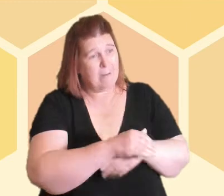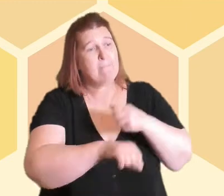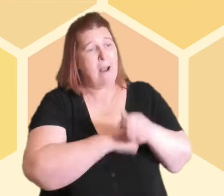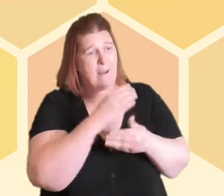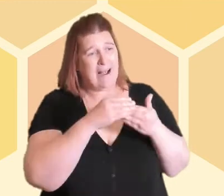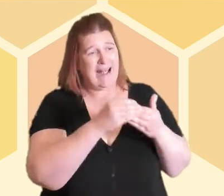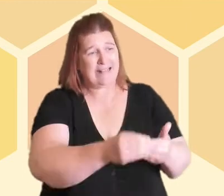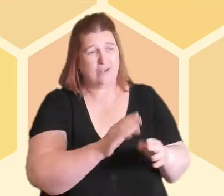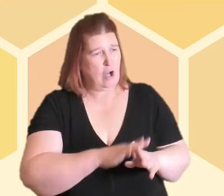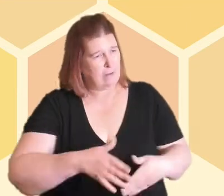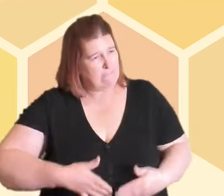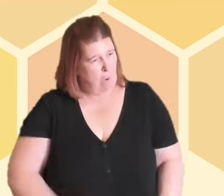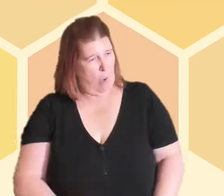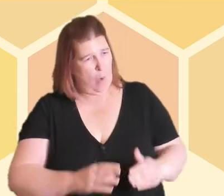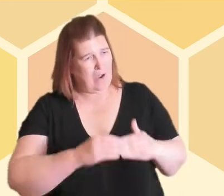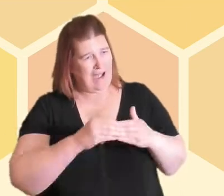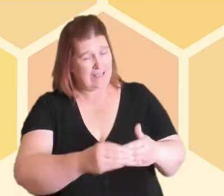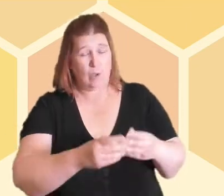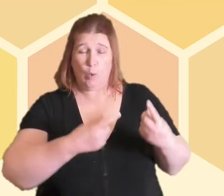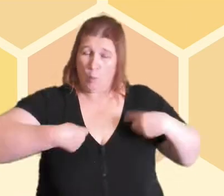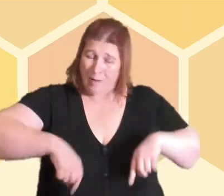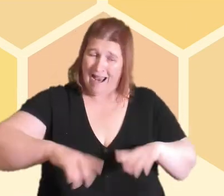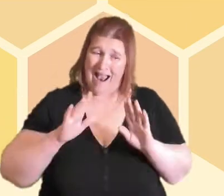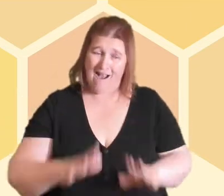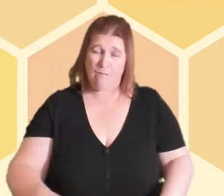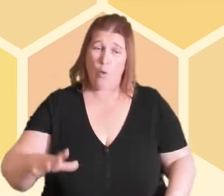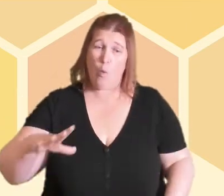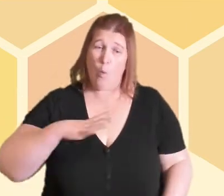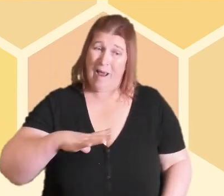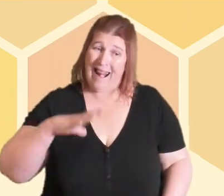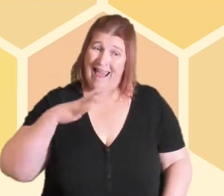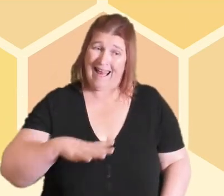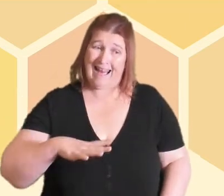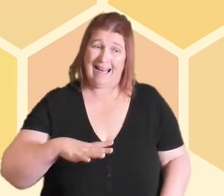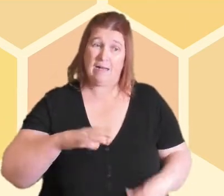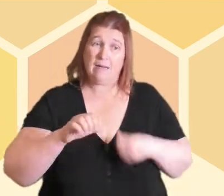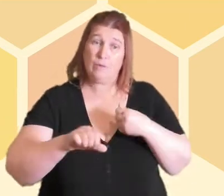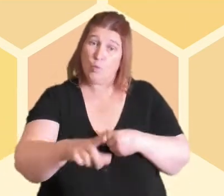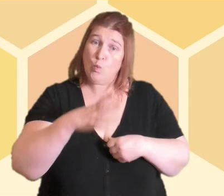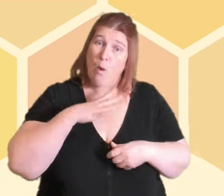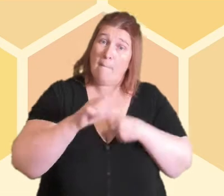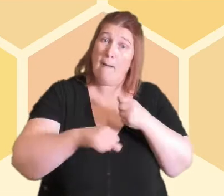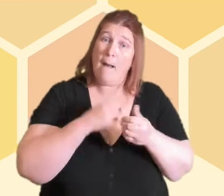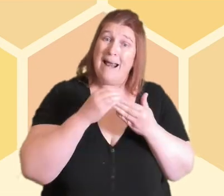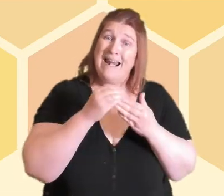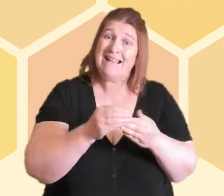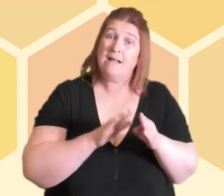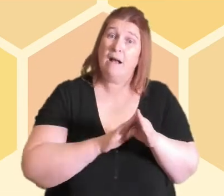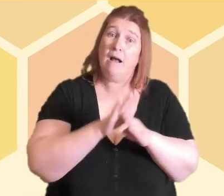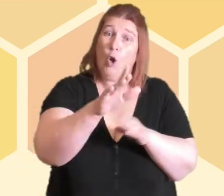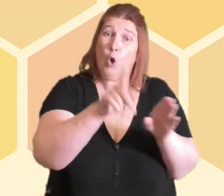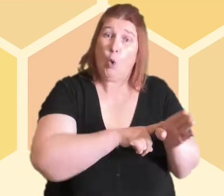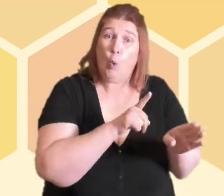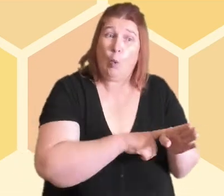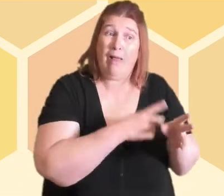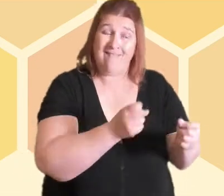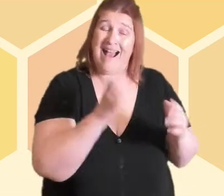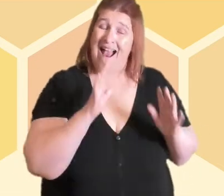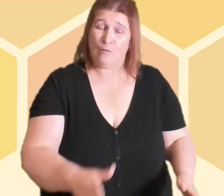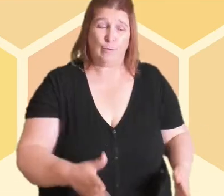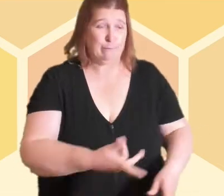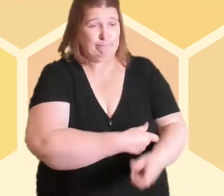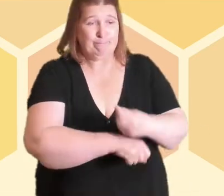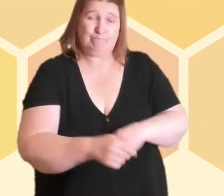the price all of us must be willing to pay to achieve a thriving future church.